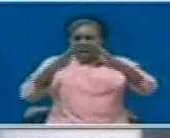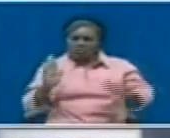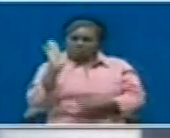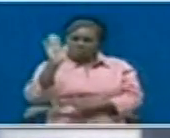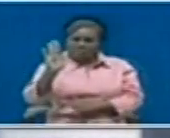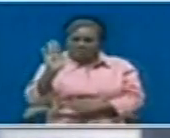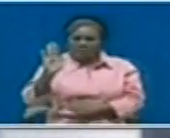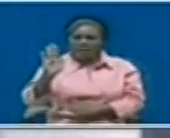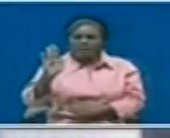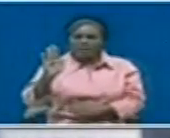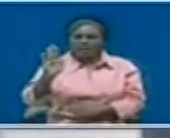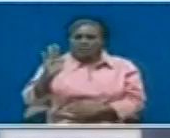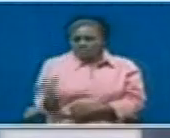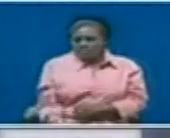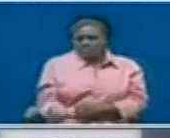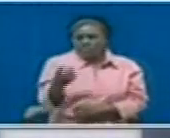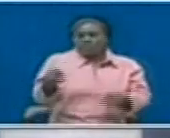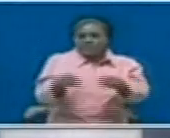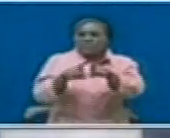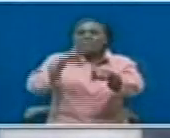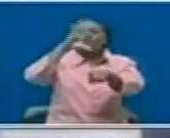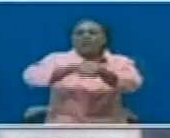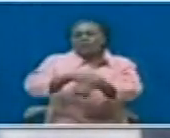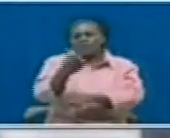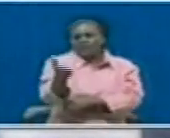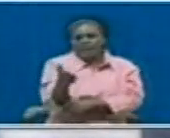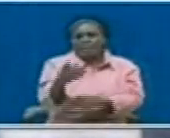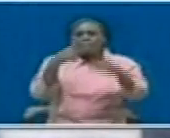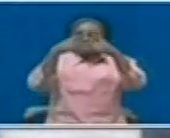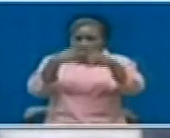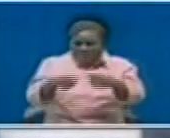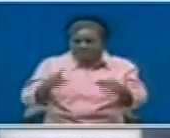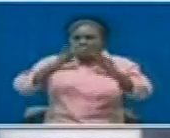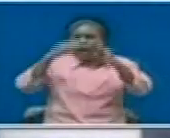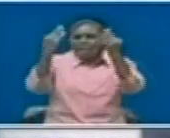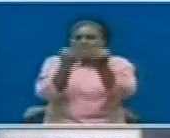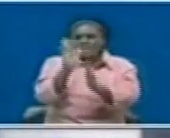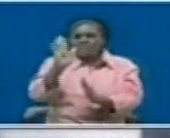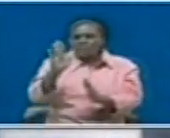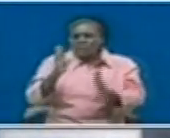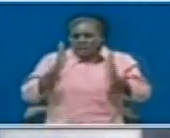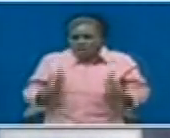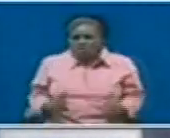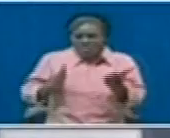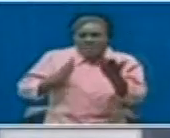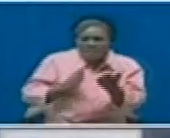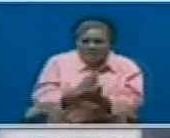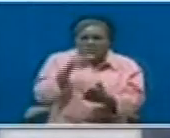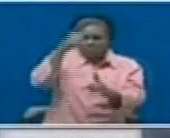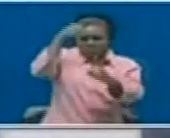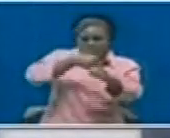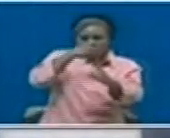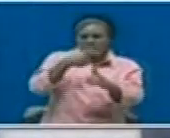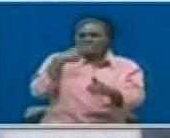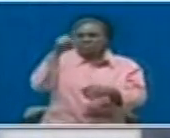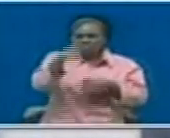Kibokoni area, where a grenade was also allegedly found. But the victim's family and human rights activists have criticized what they